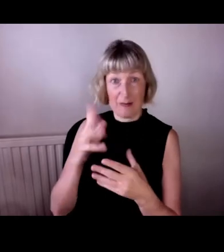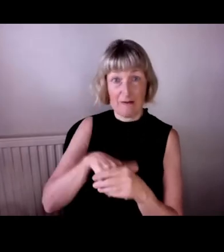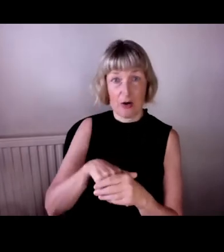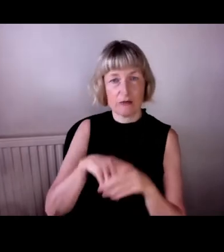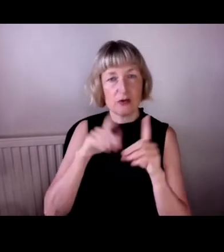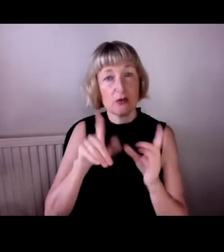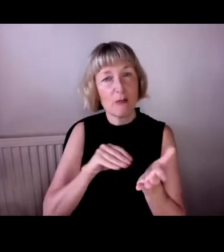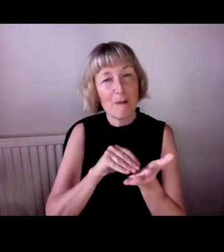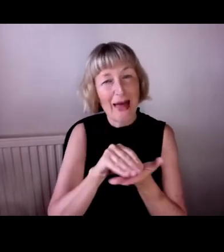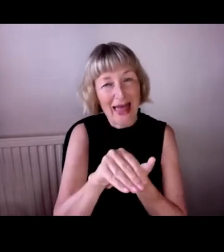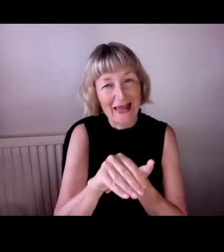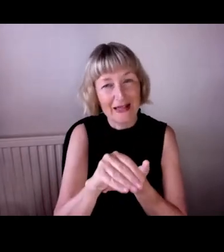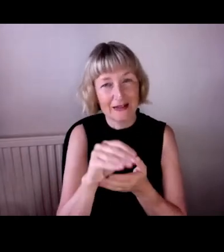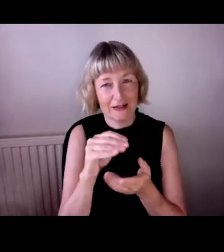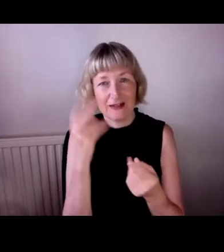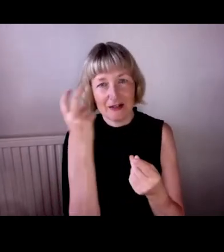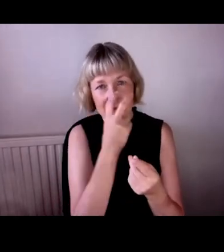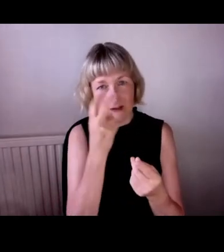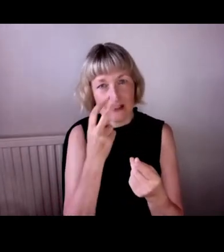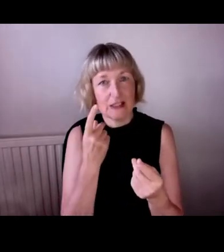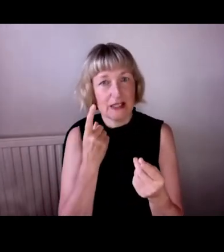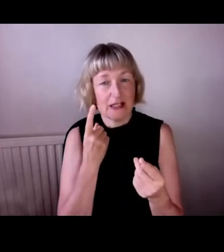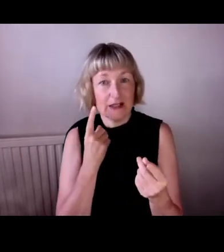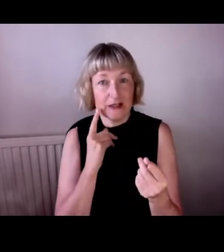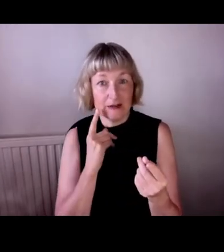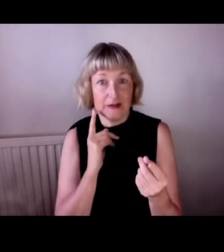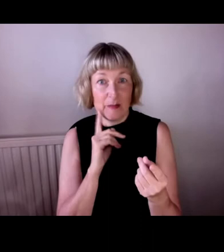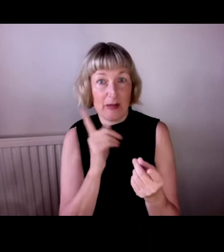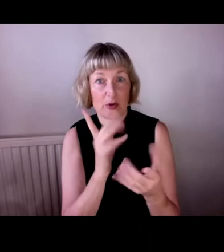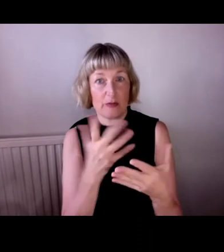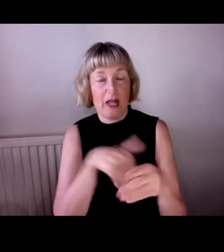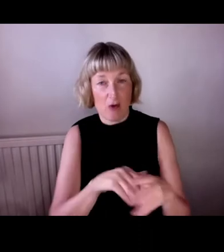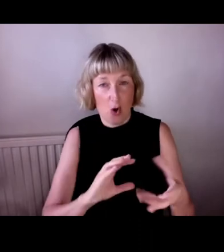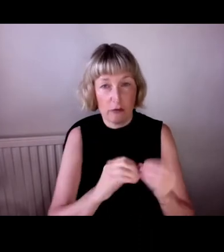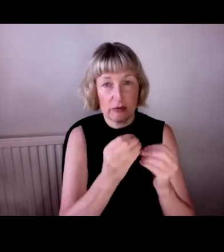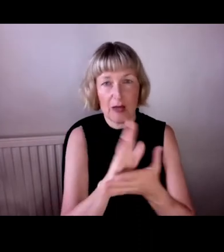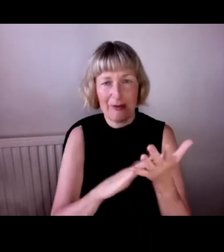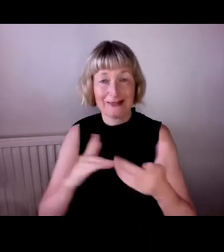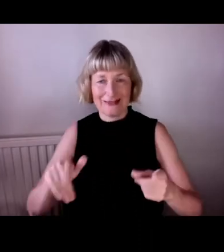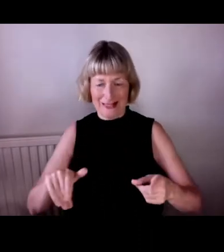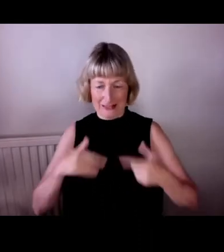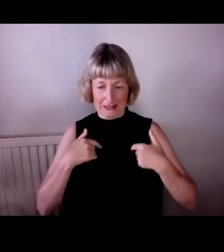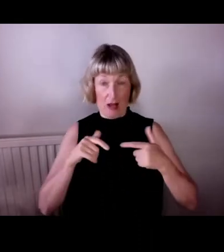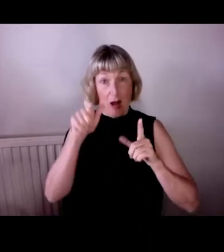visually impaired people to be involved, then what you get is a sighted person's